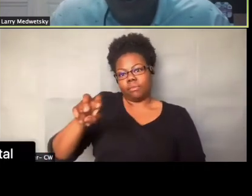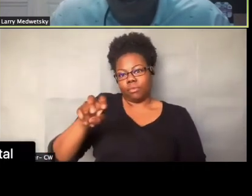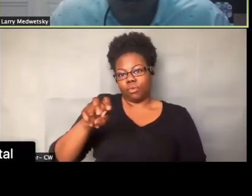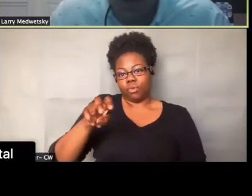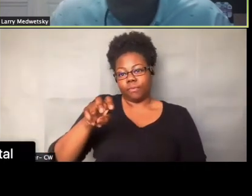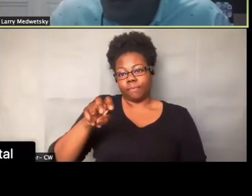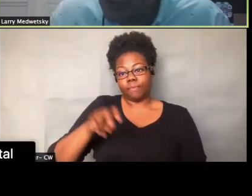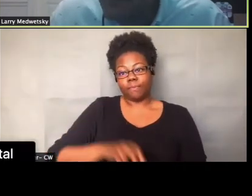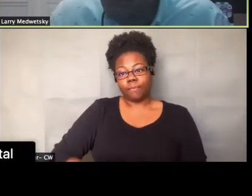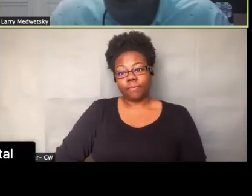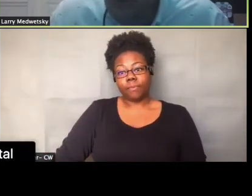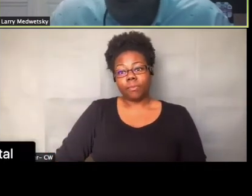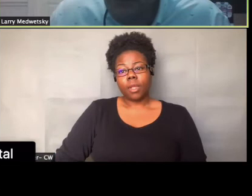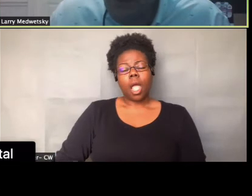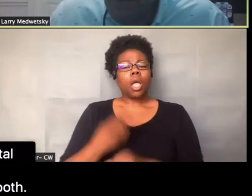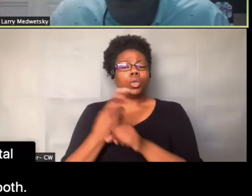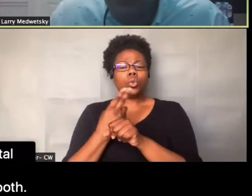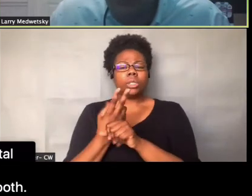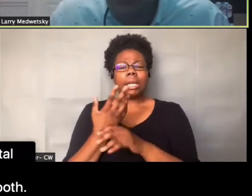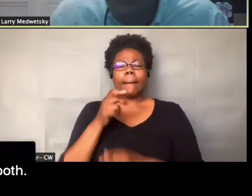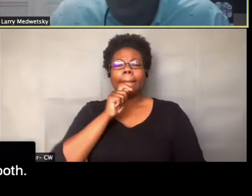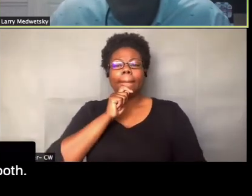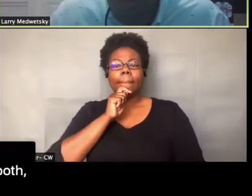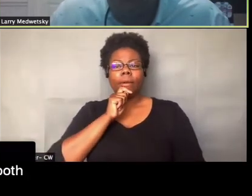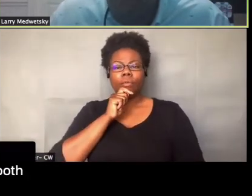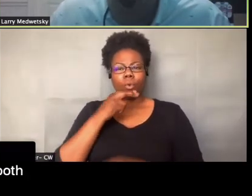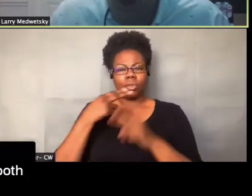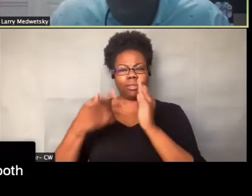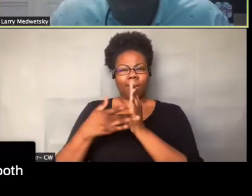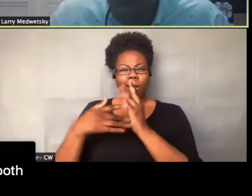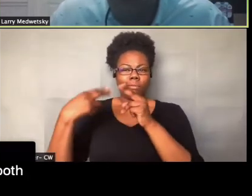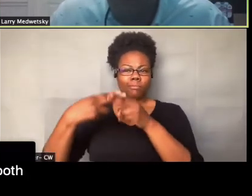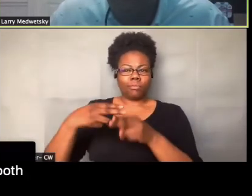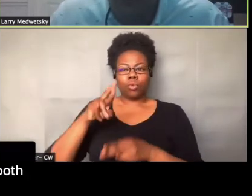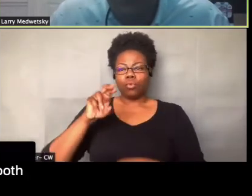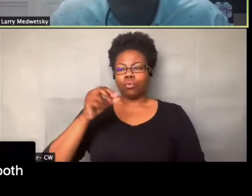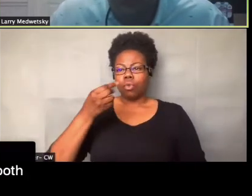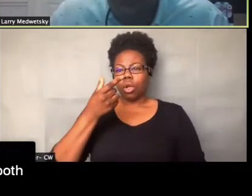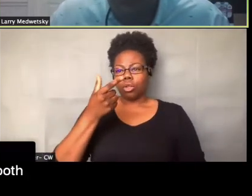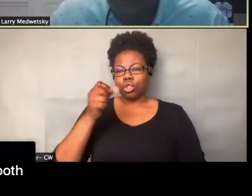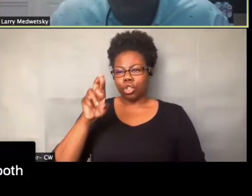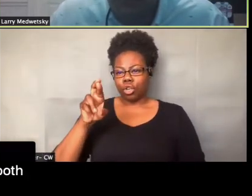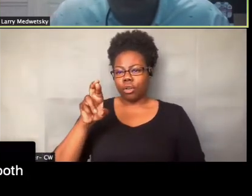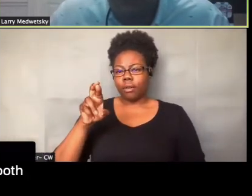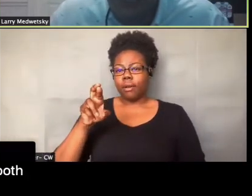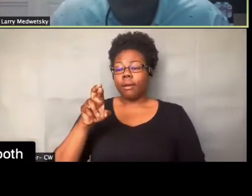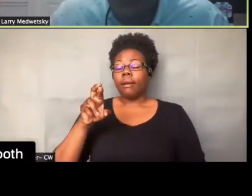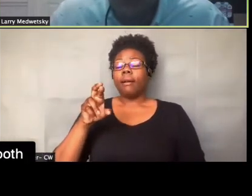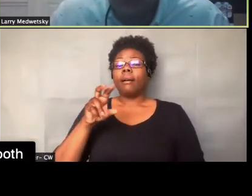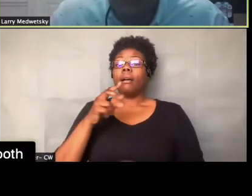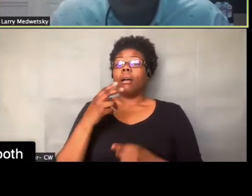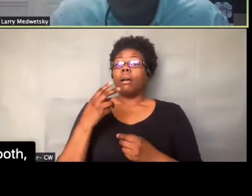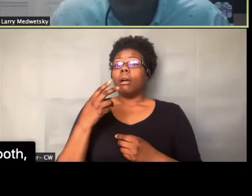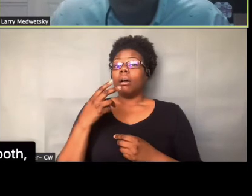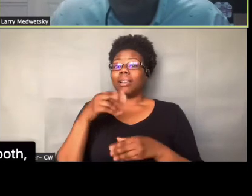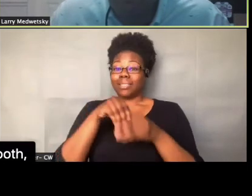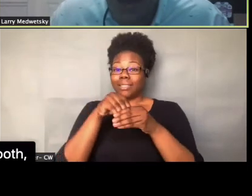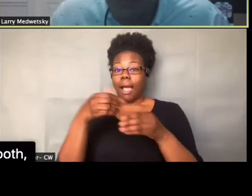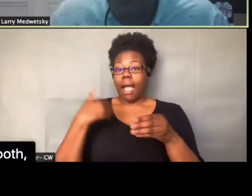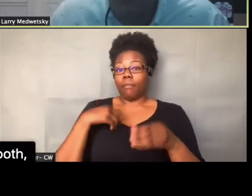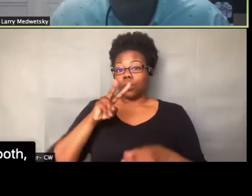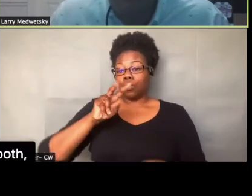technology, not using Bluetooth, but using a different part of the 2.4 gigahertz transmission to connect